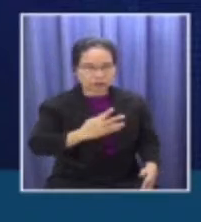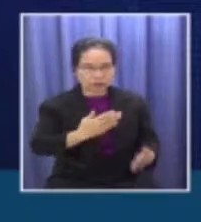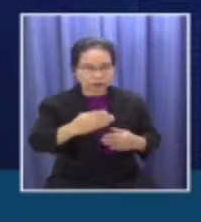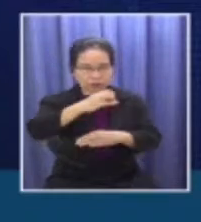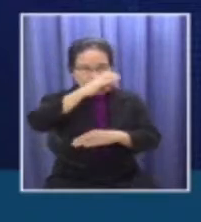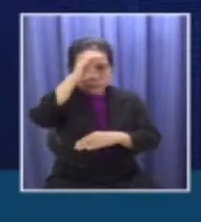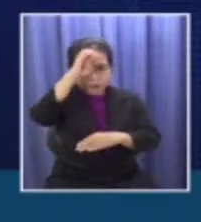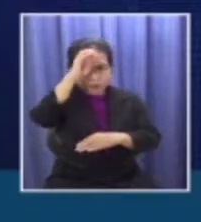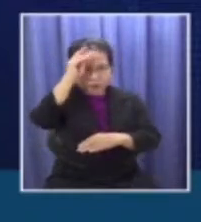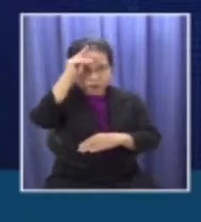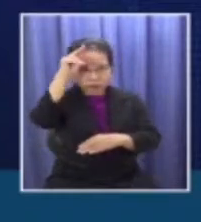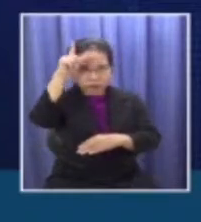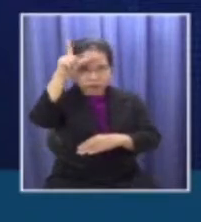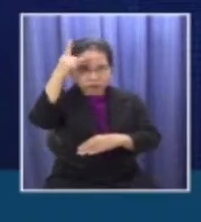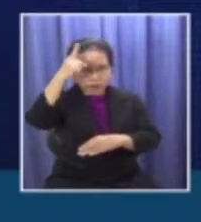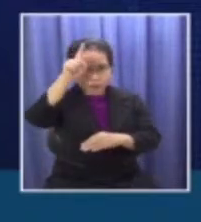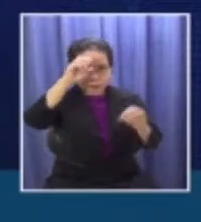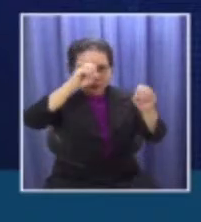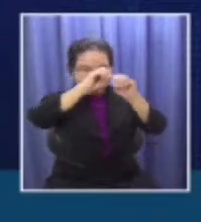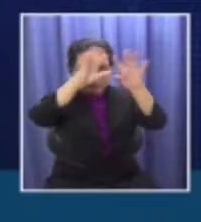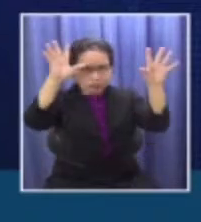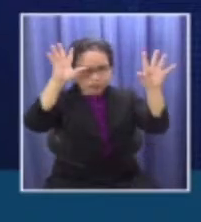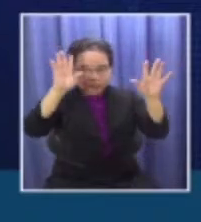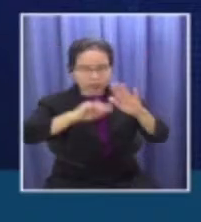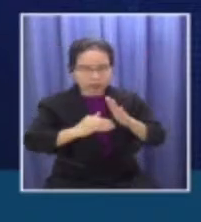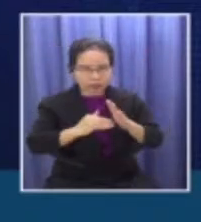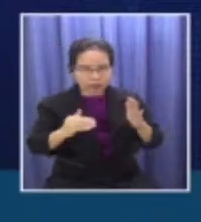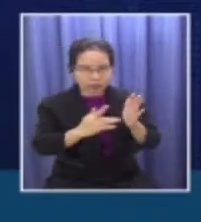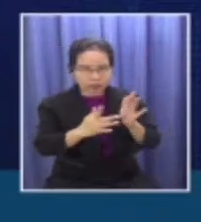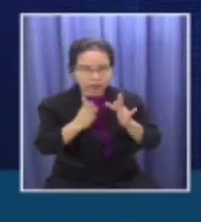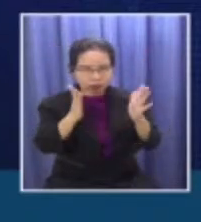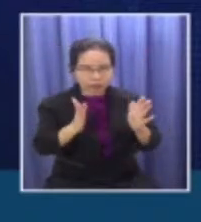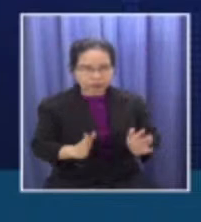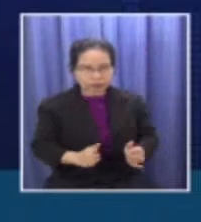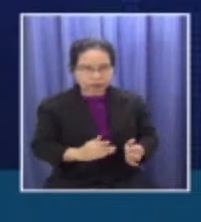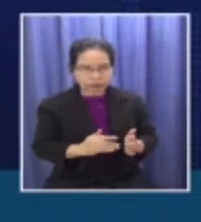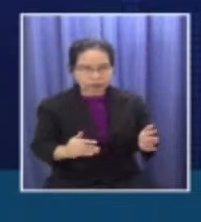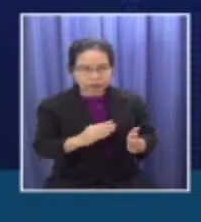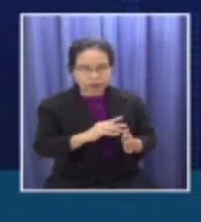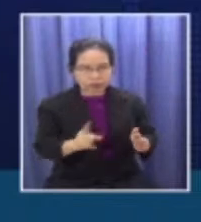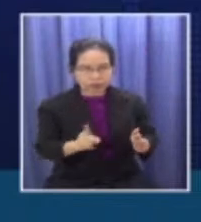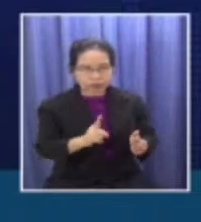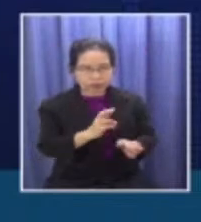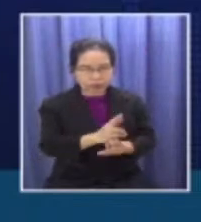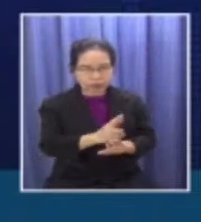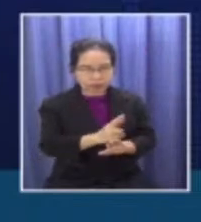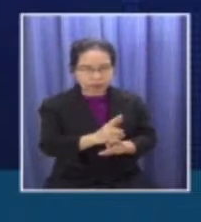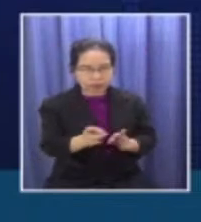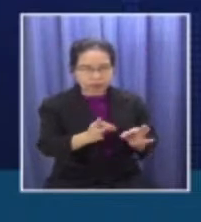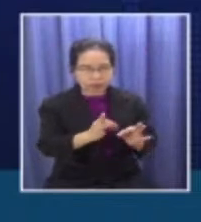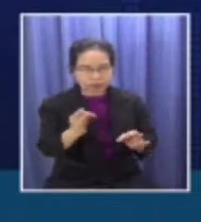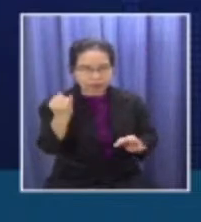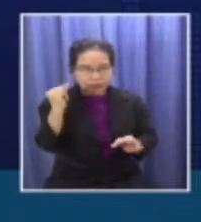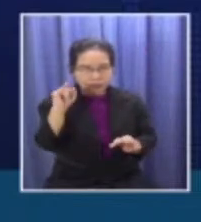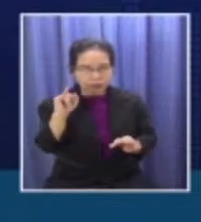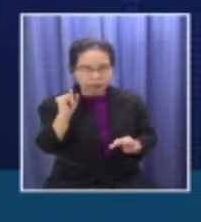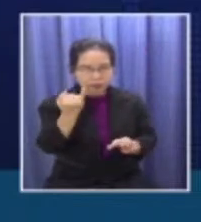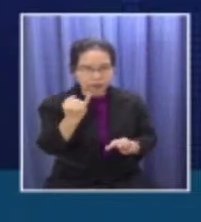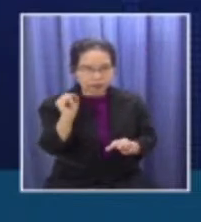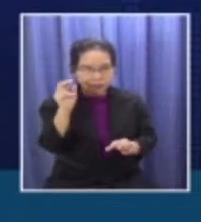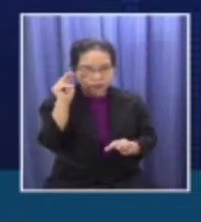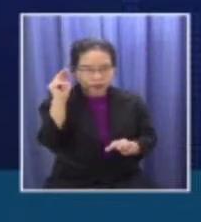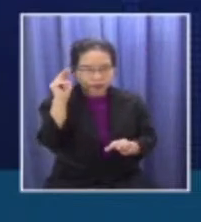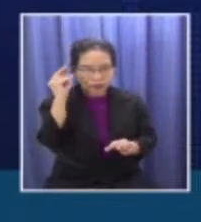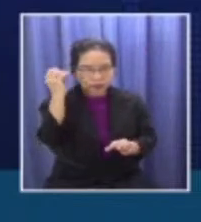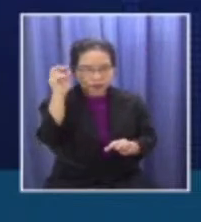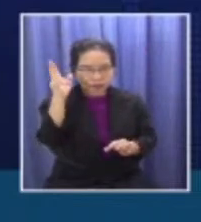Brother Greg Gunlau, good evening, Brother Eli and Kuya Daniel. So the born-again Christians will be enlightened. What is the proper